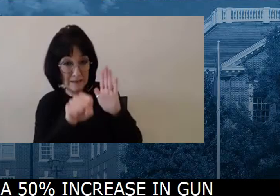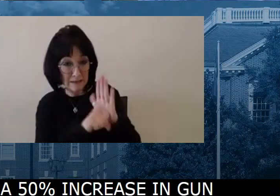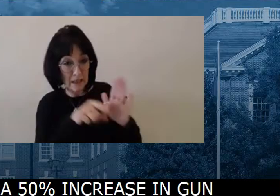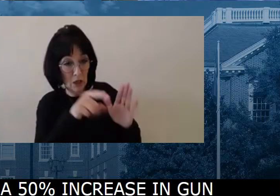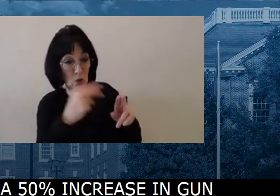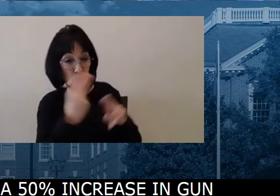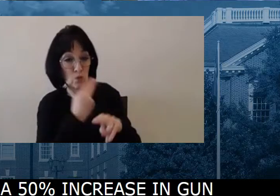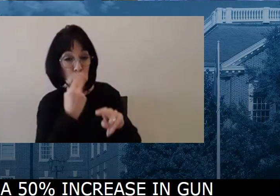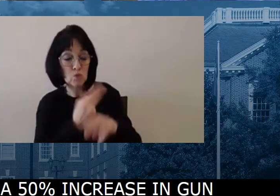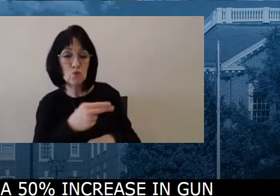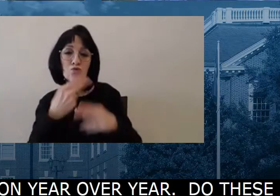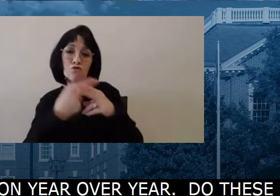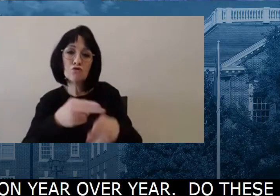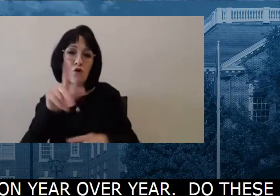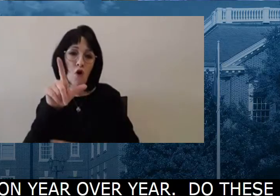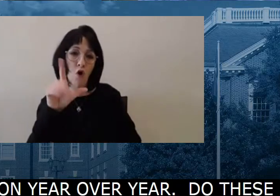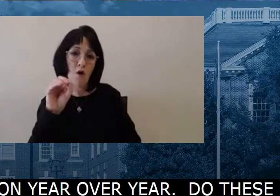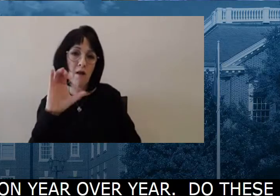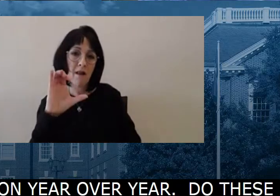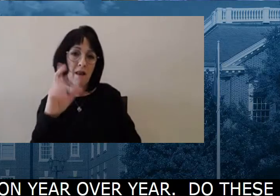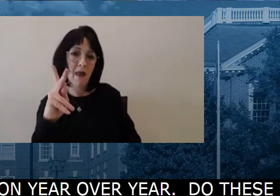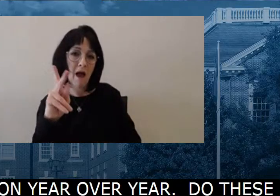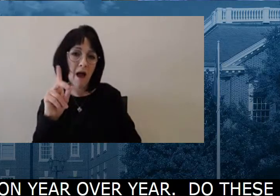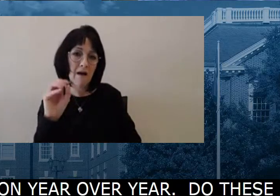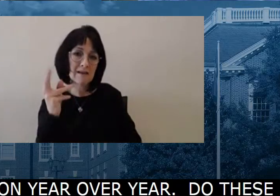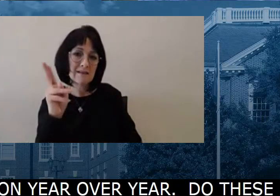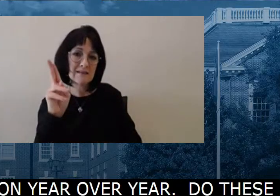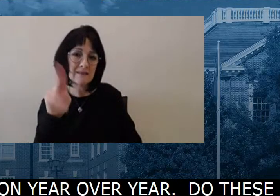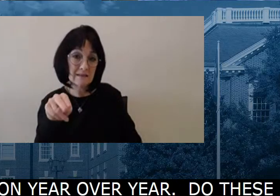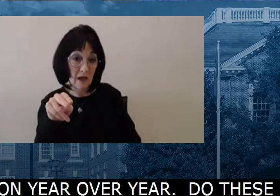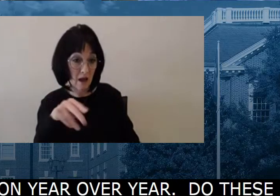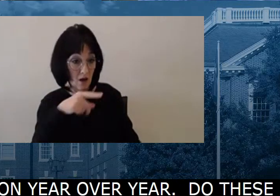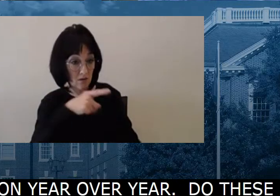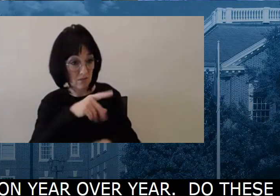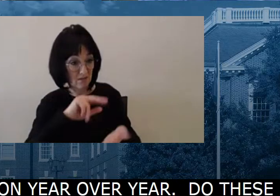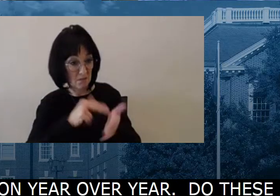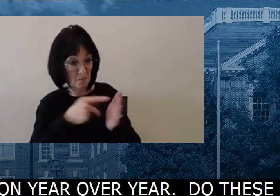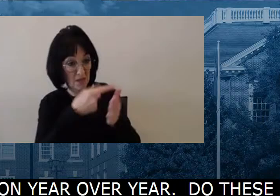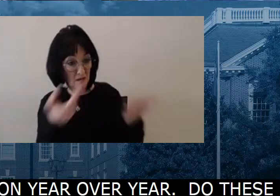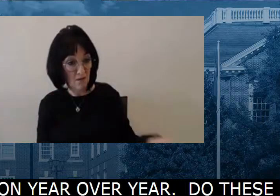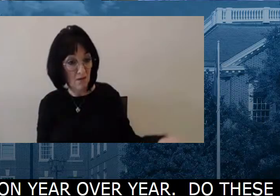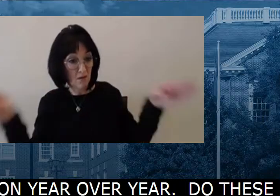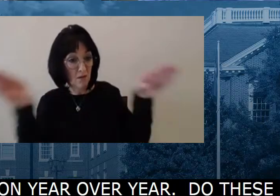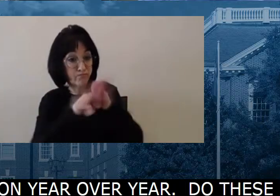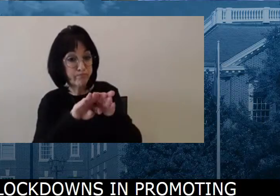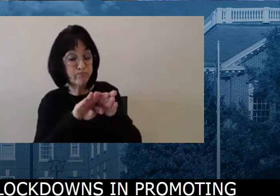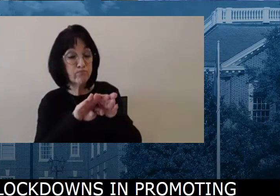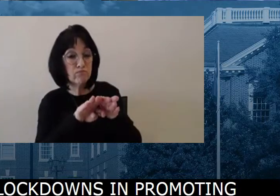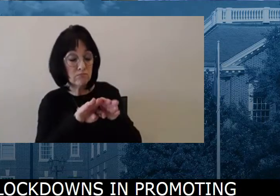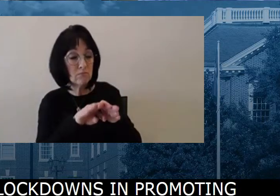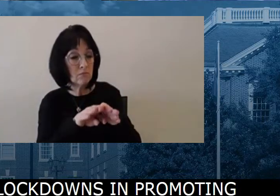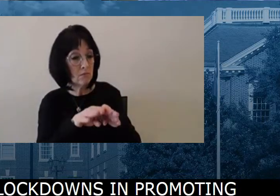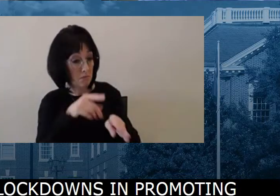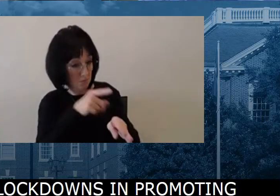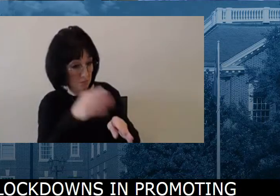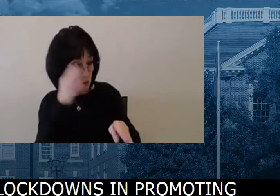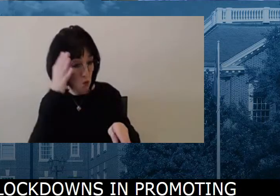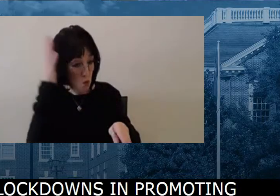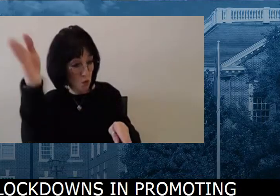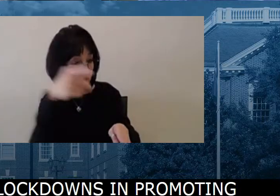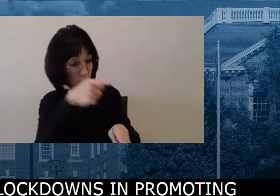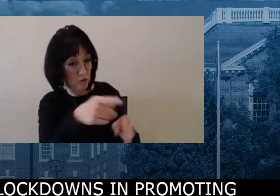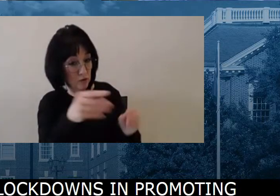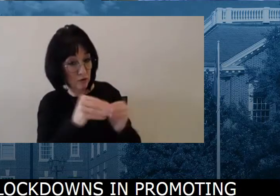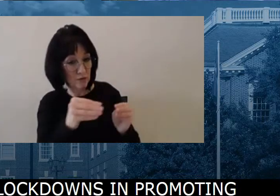public health, and do they inform future decisions to impose lockdowns? No, I would argue you're trying to